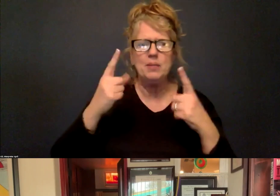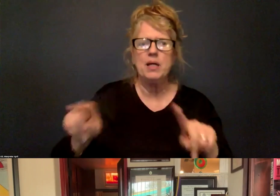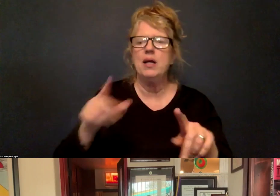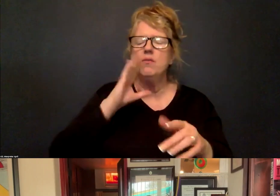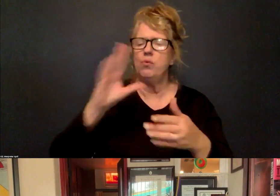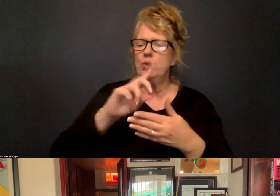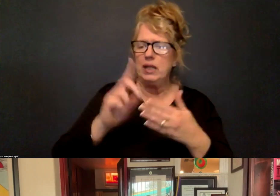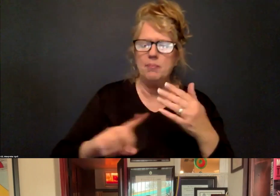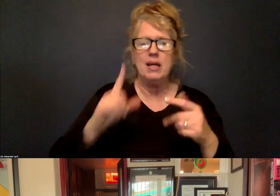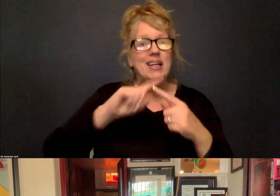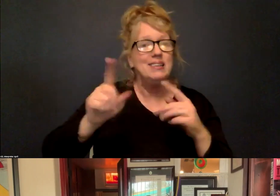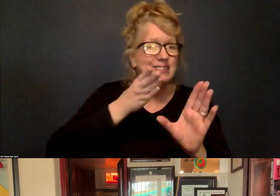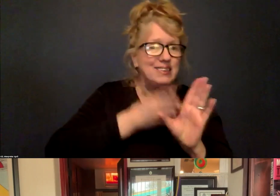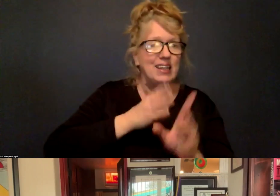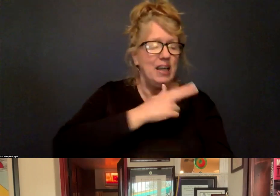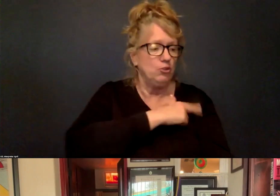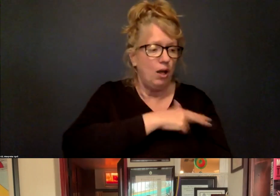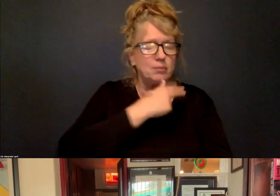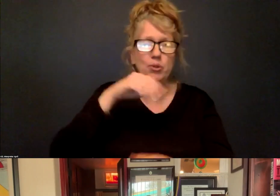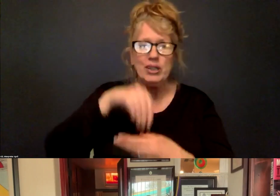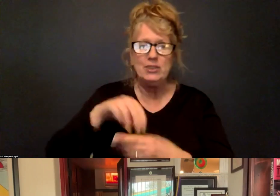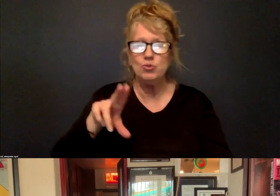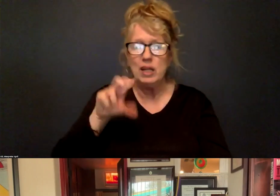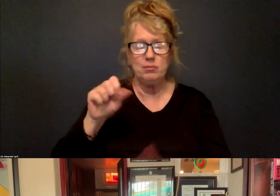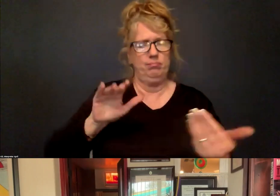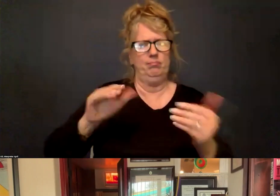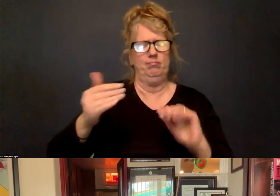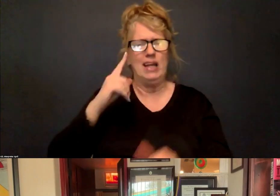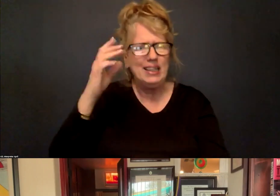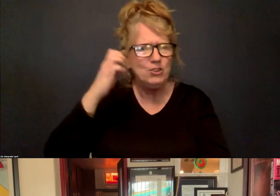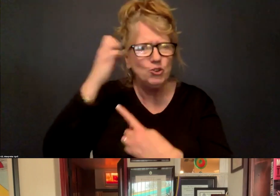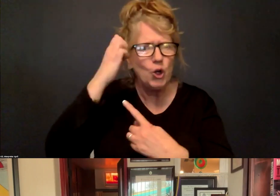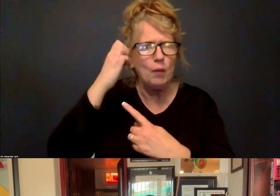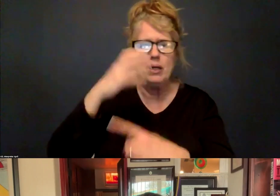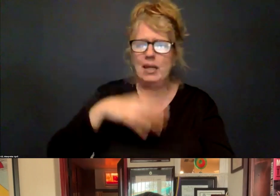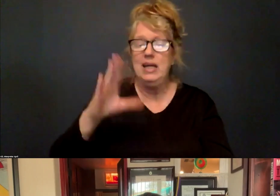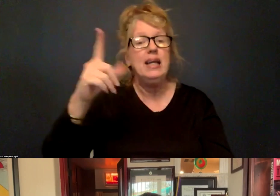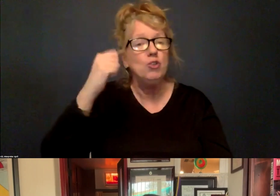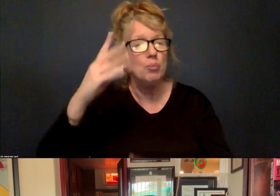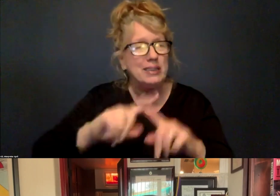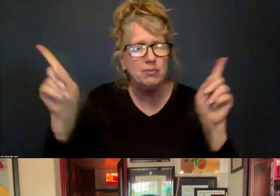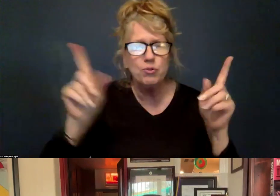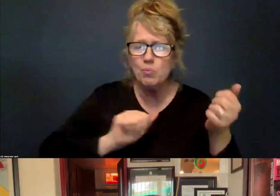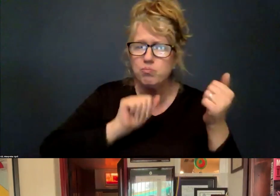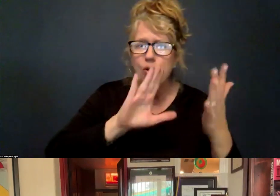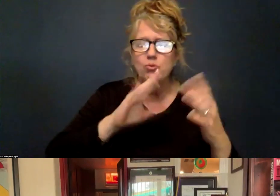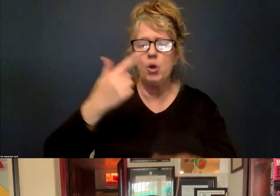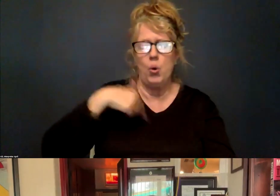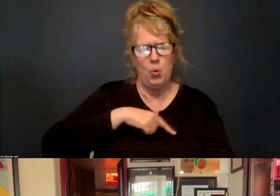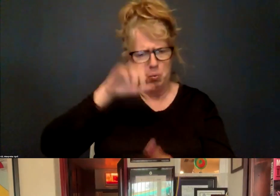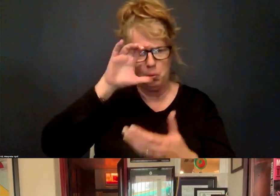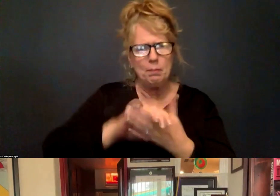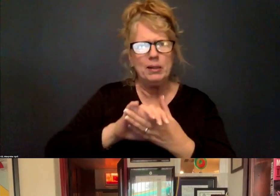of psychiatric hospitals in the United States versus in Europe. In Europe, they take a very permissive approach, and they say, we believe that